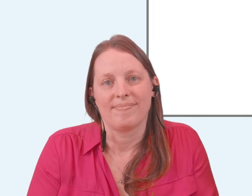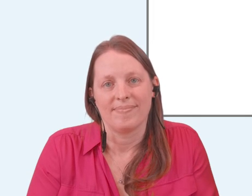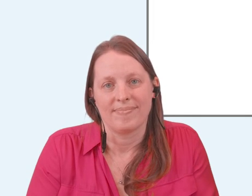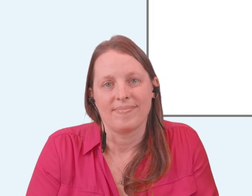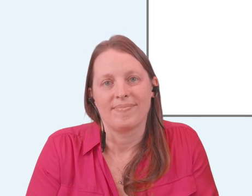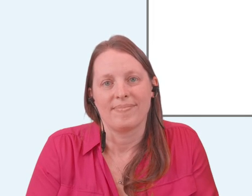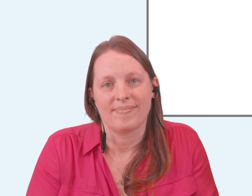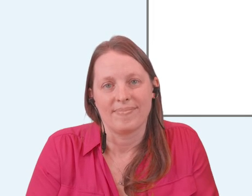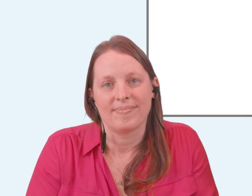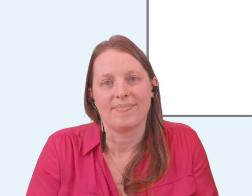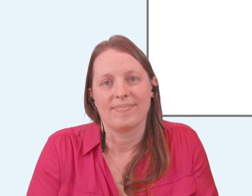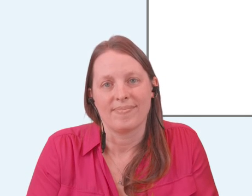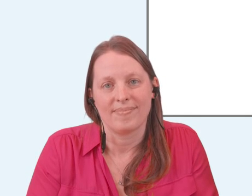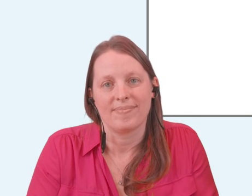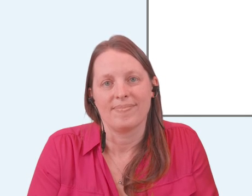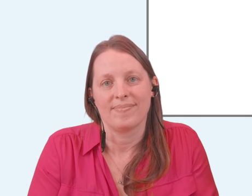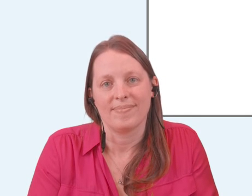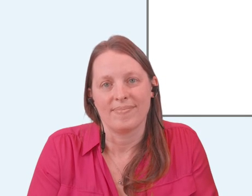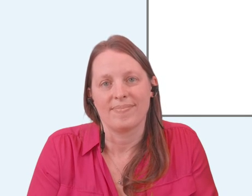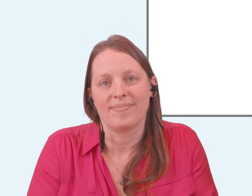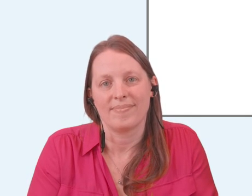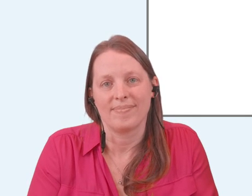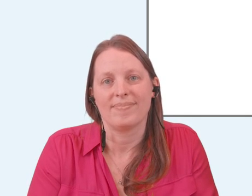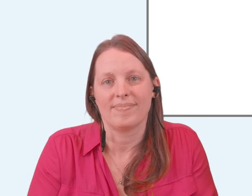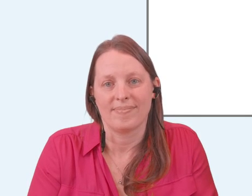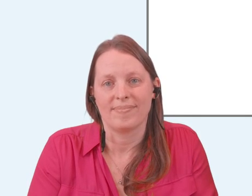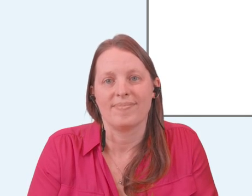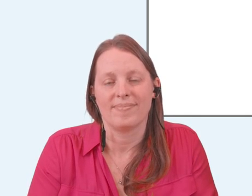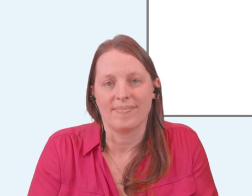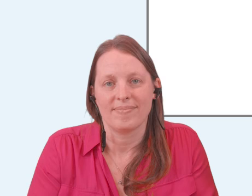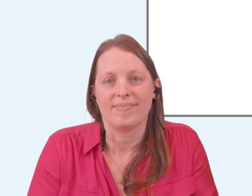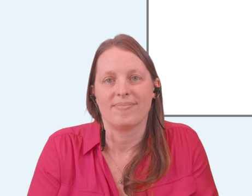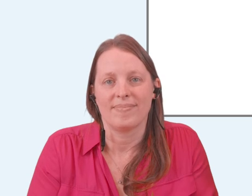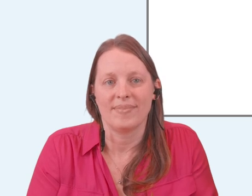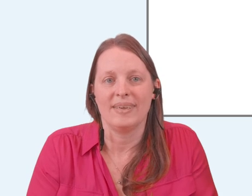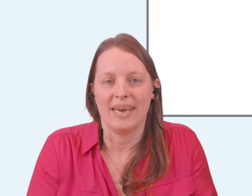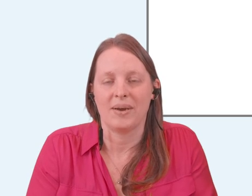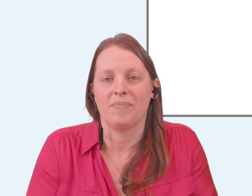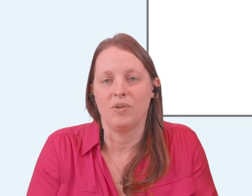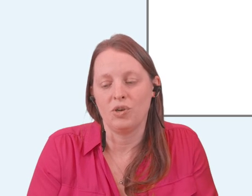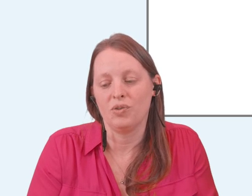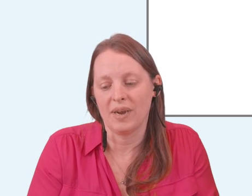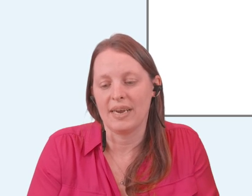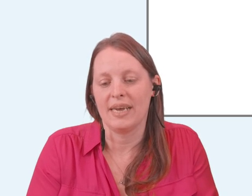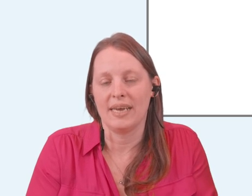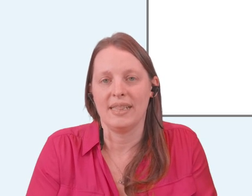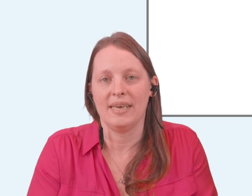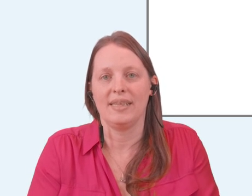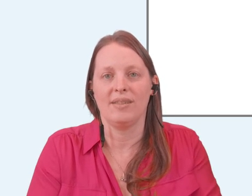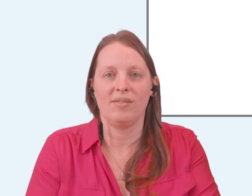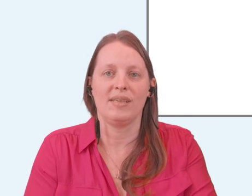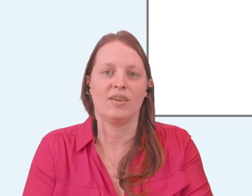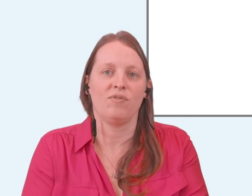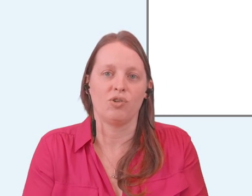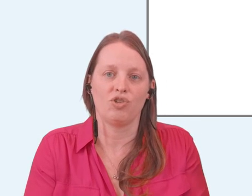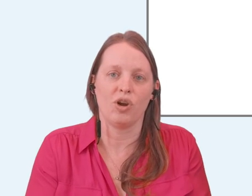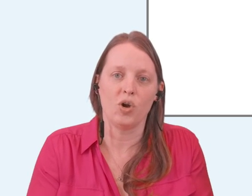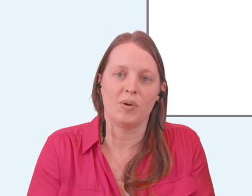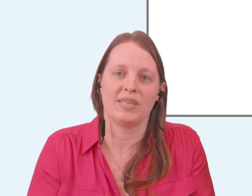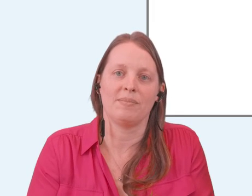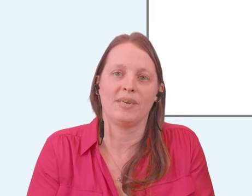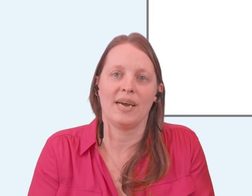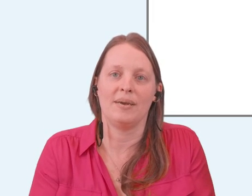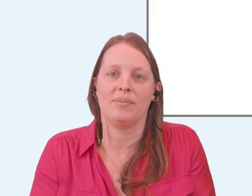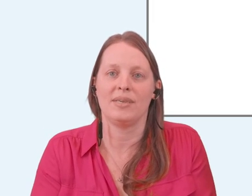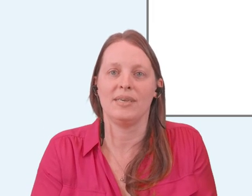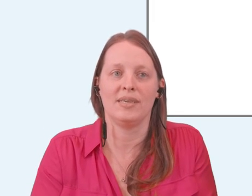okay? That's my experience, if I understood the question. Yeah, no, you're right. And I think the other thing that folks struggle